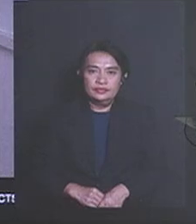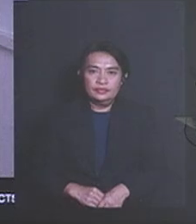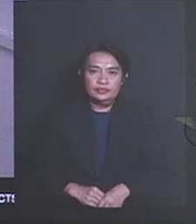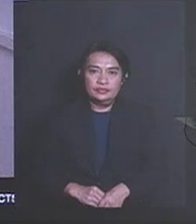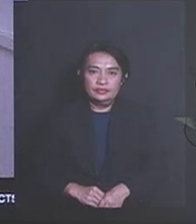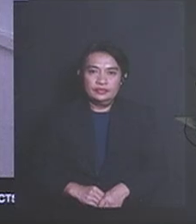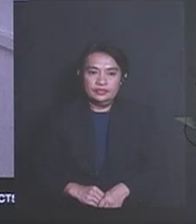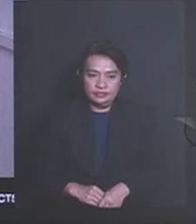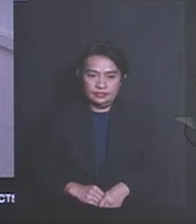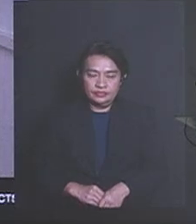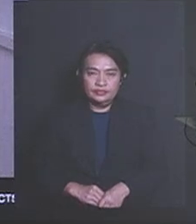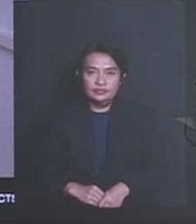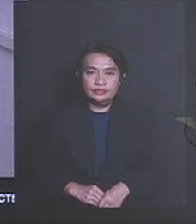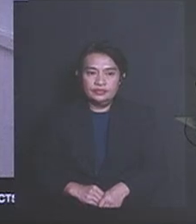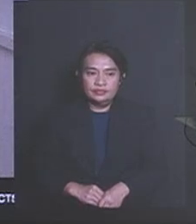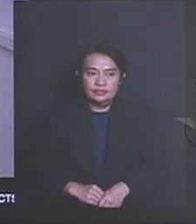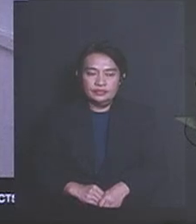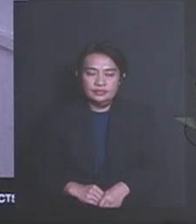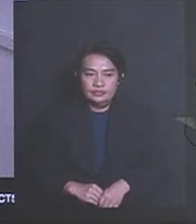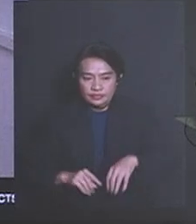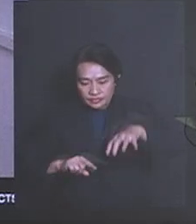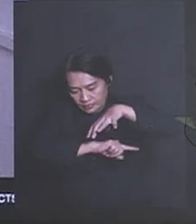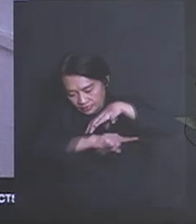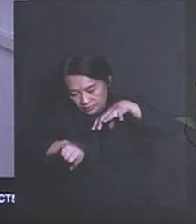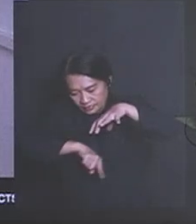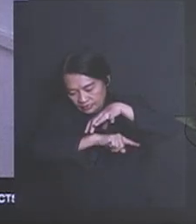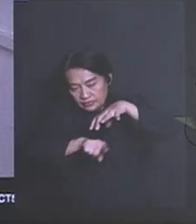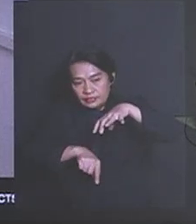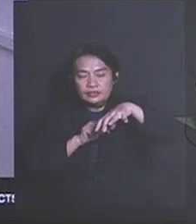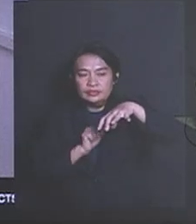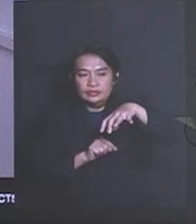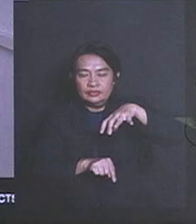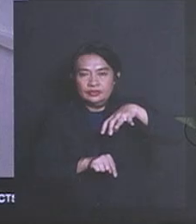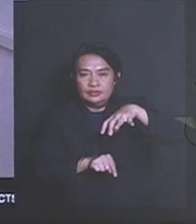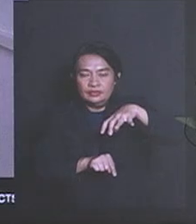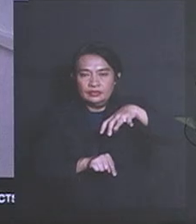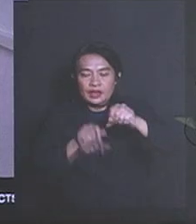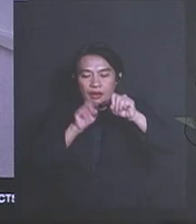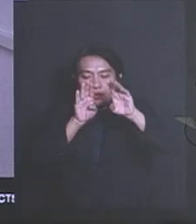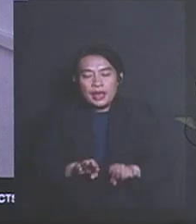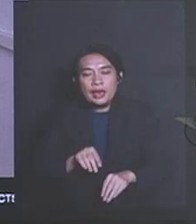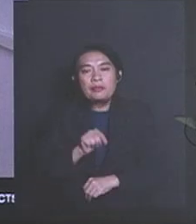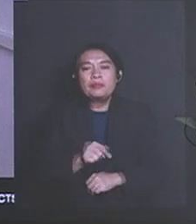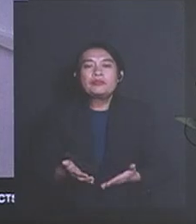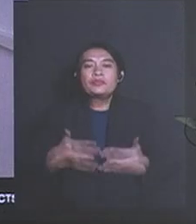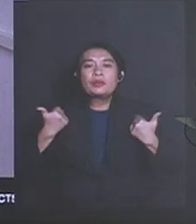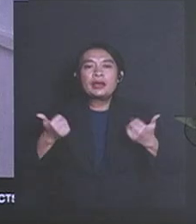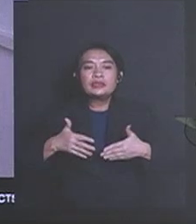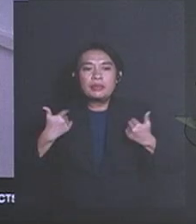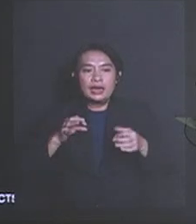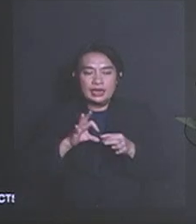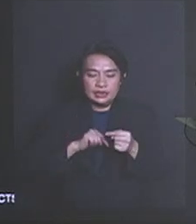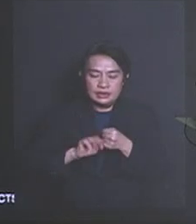The interior of the house is very simple with bright color. All windows will be installed with the mosquito net.